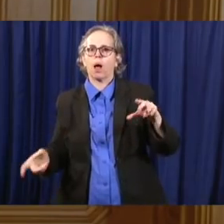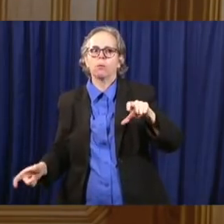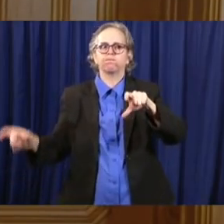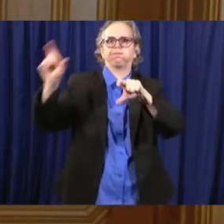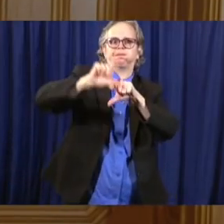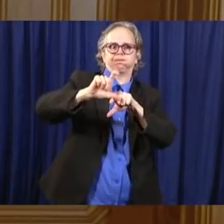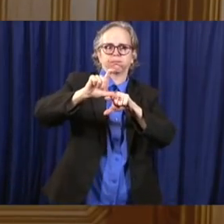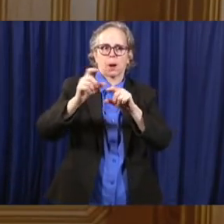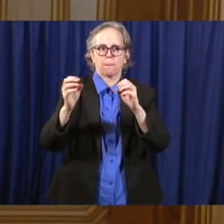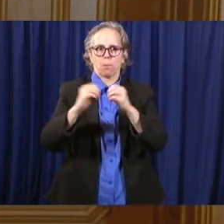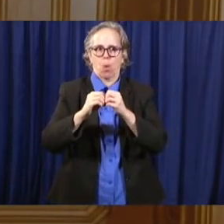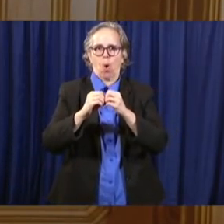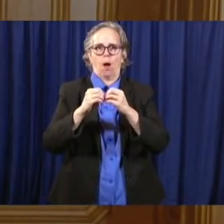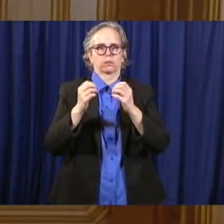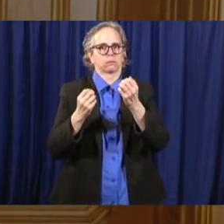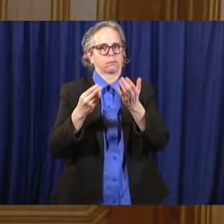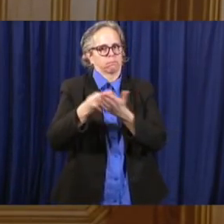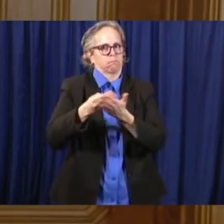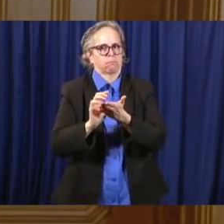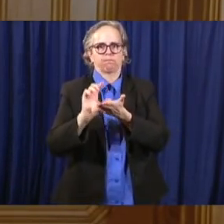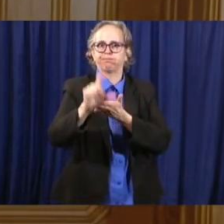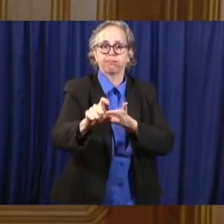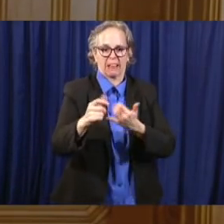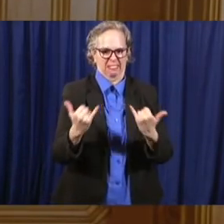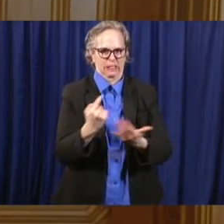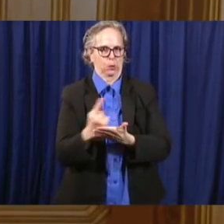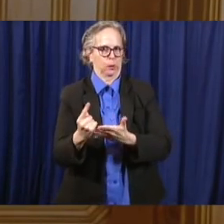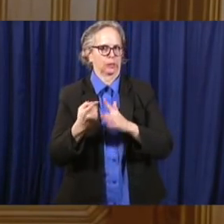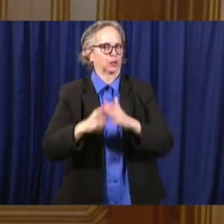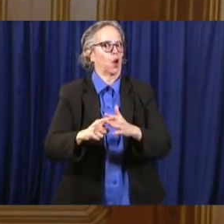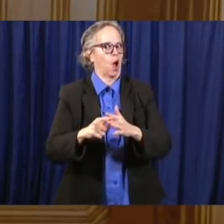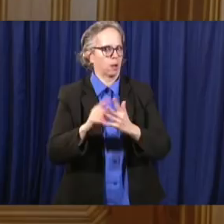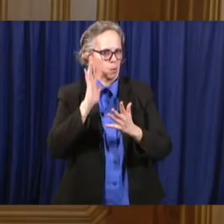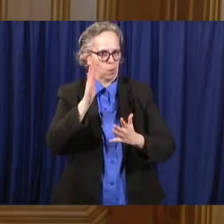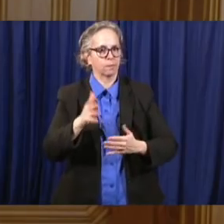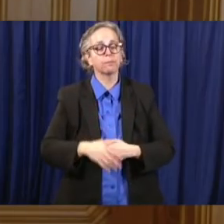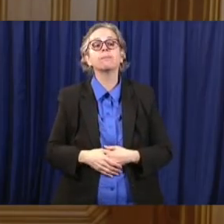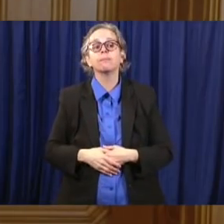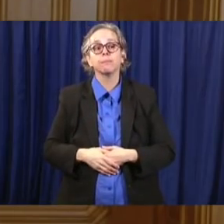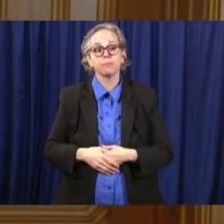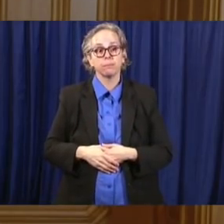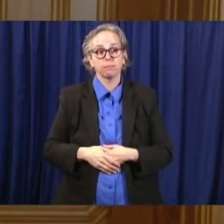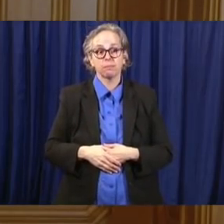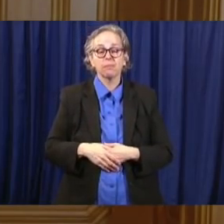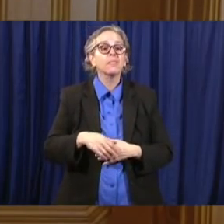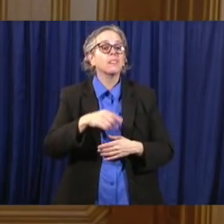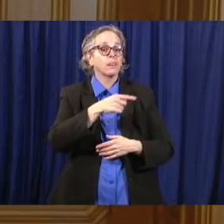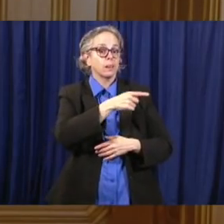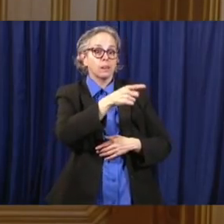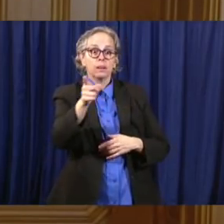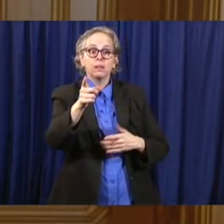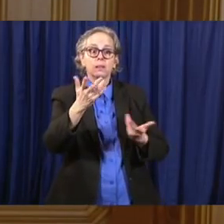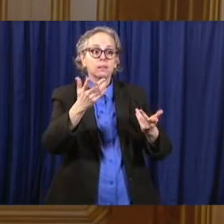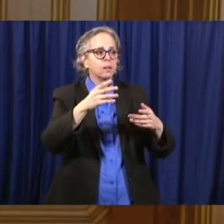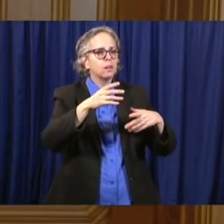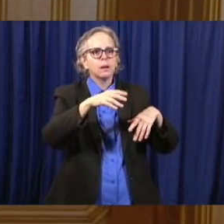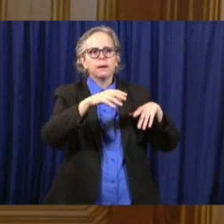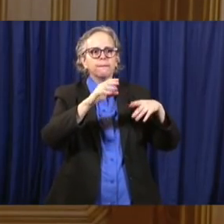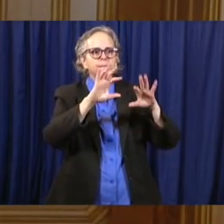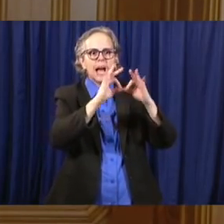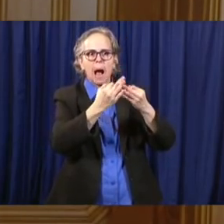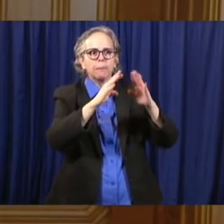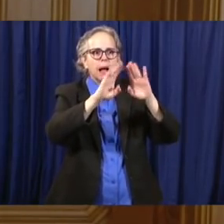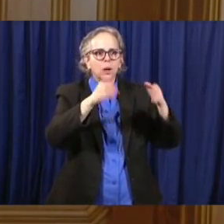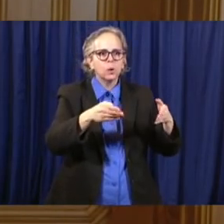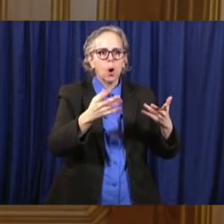week. In addition, all SNAP-eligible households will soon be able to pick up a prepackaged box